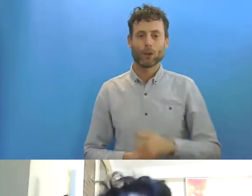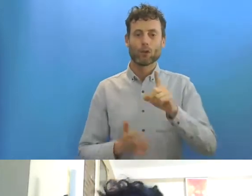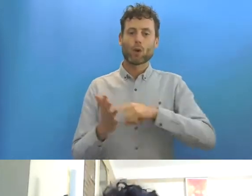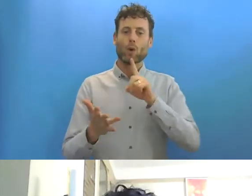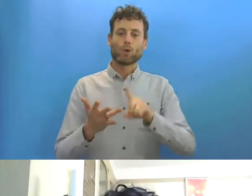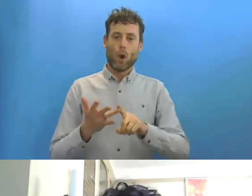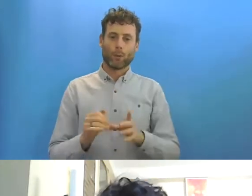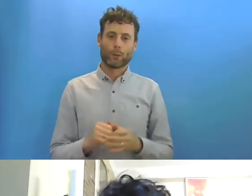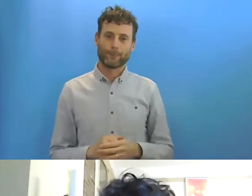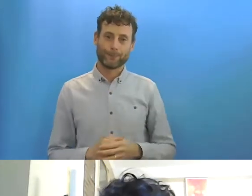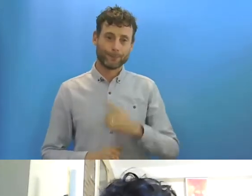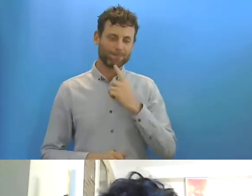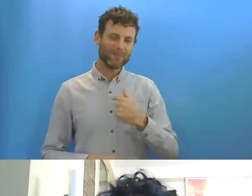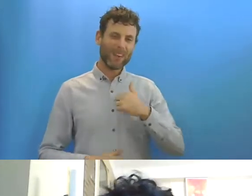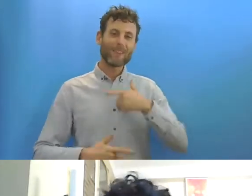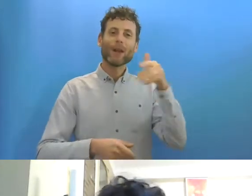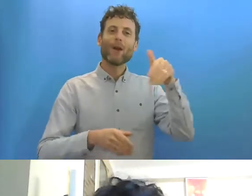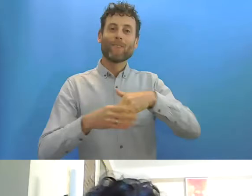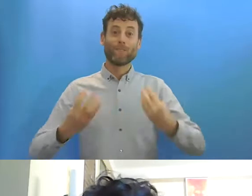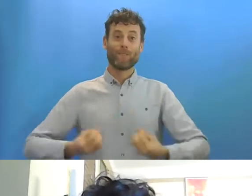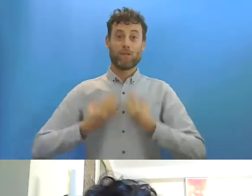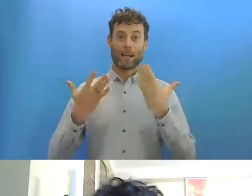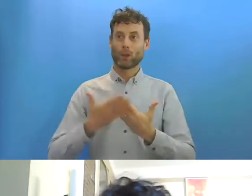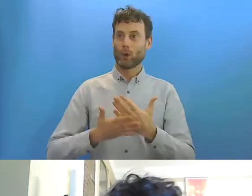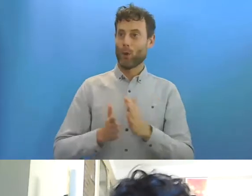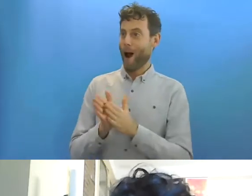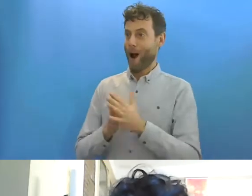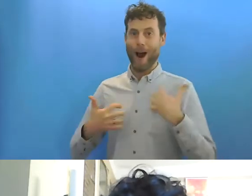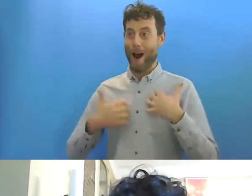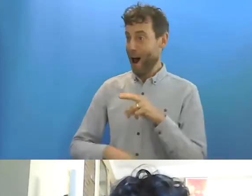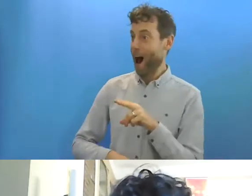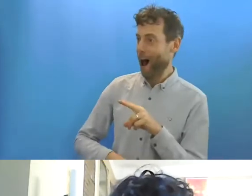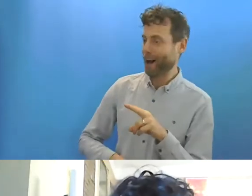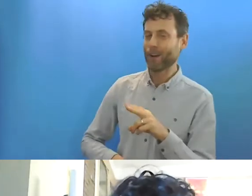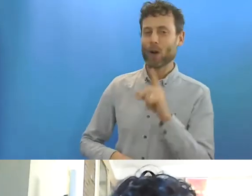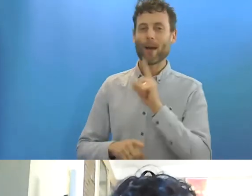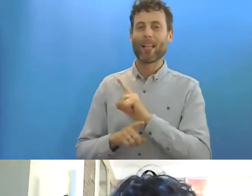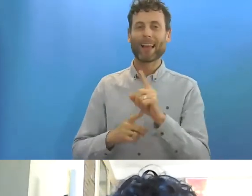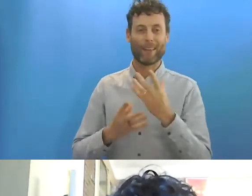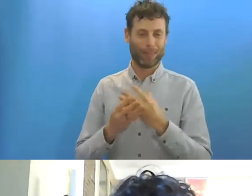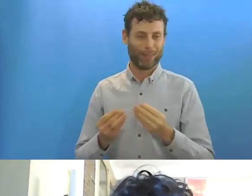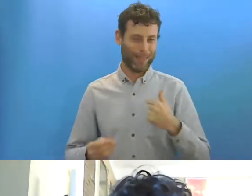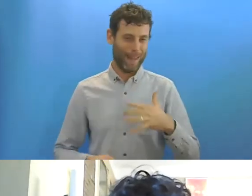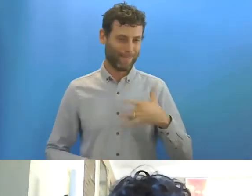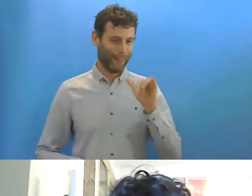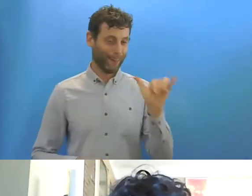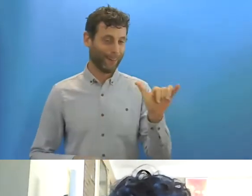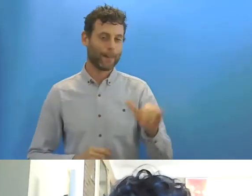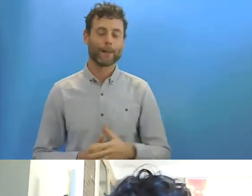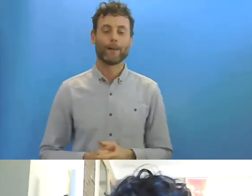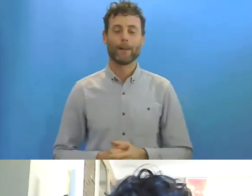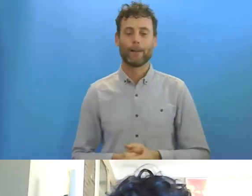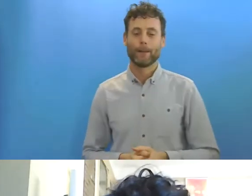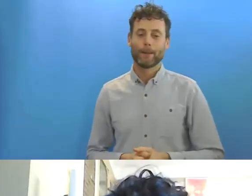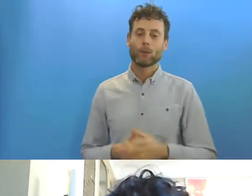year. I'm sure we'll disappoint you at some point. April, why did you want to work with us? I wanted to work for Unlimited to learn about how building